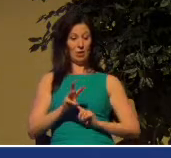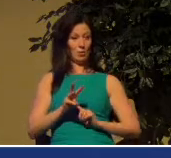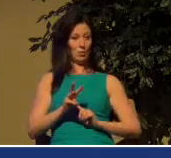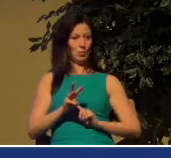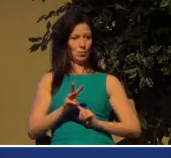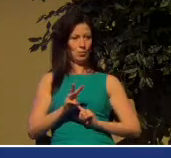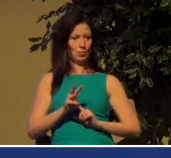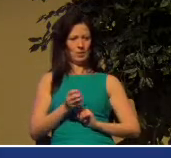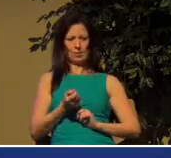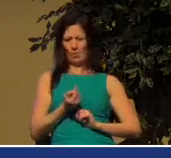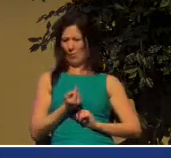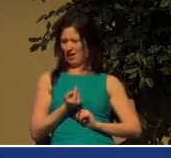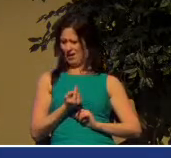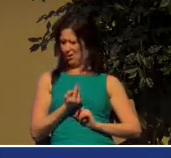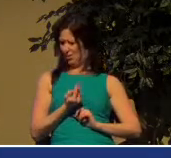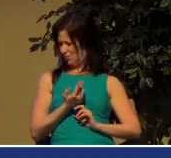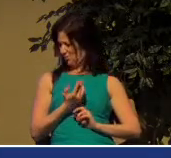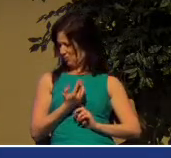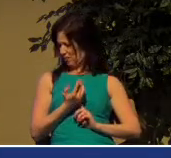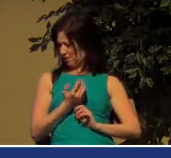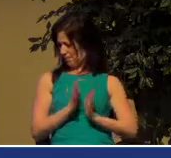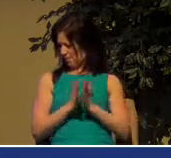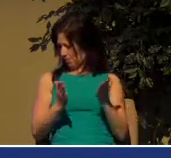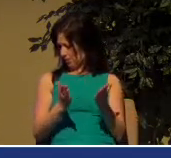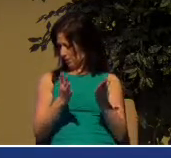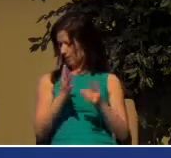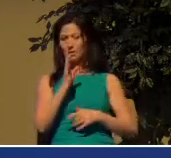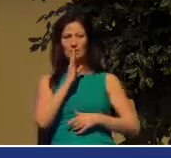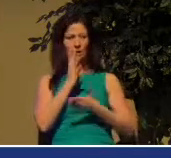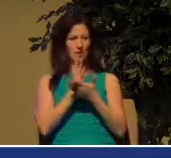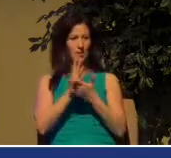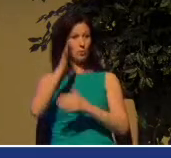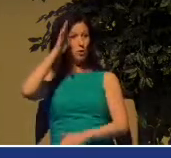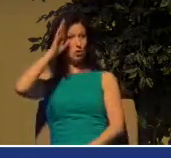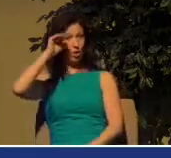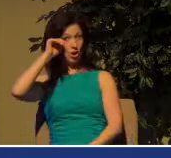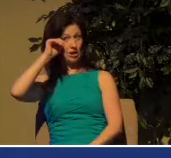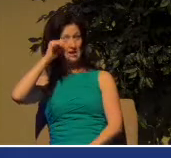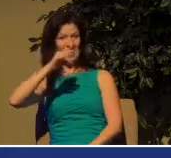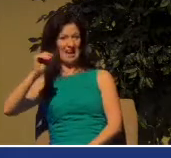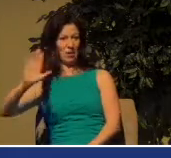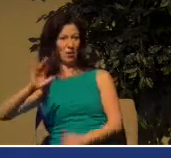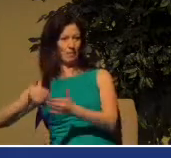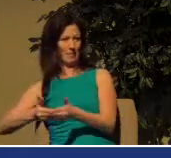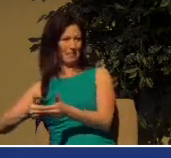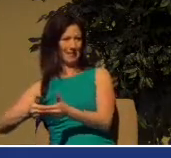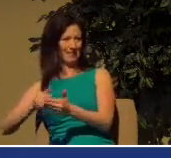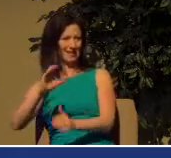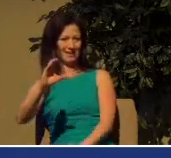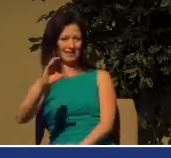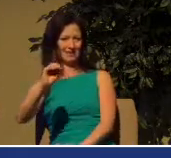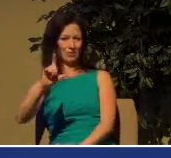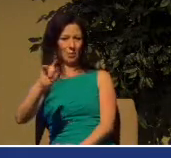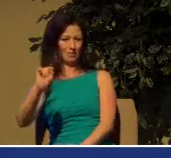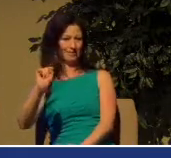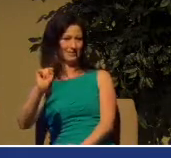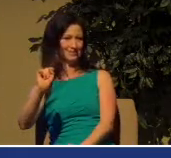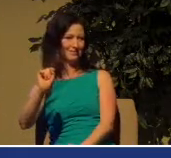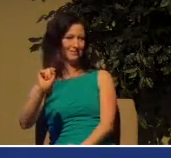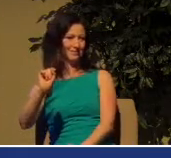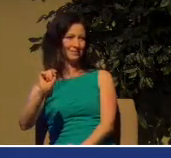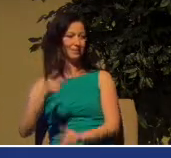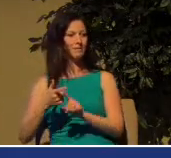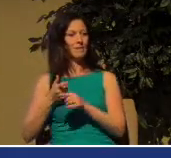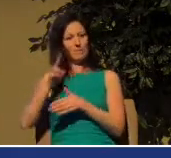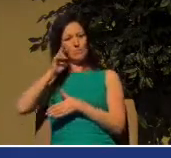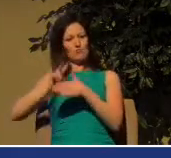mentions that it's both a donkey and a colt, because that's the reference in